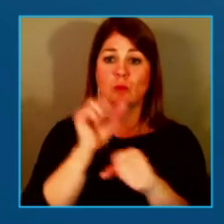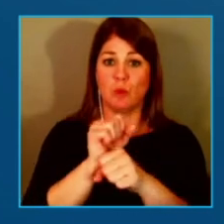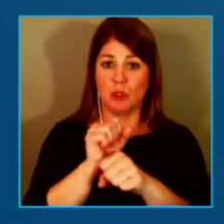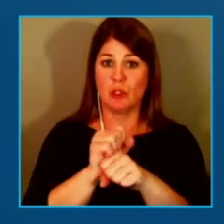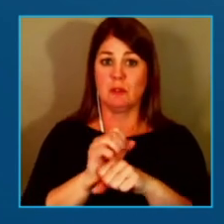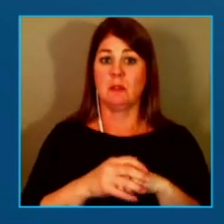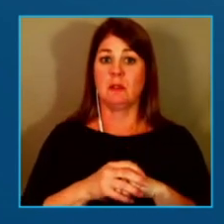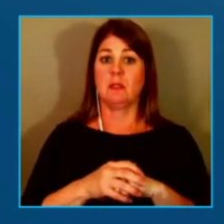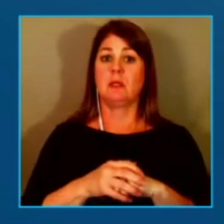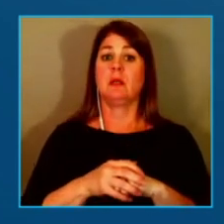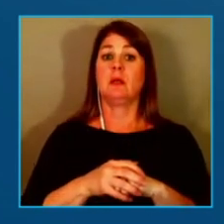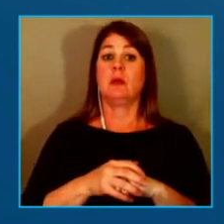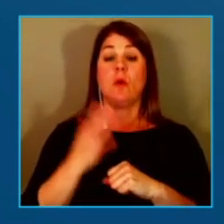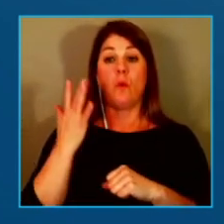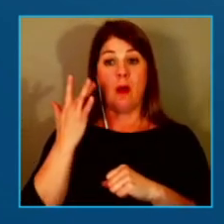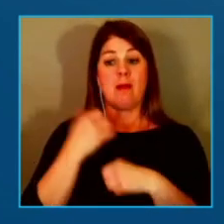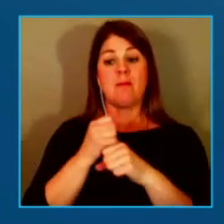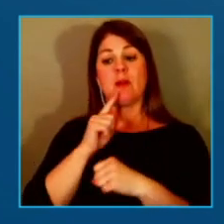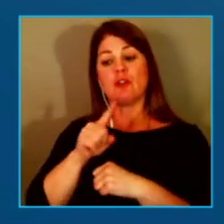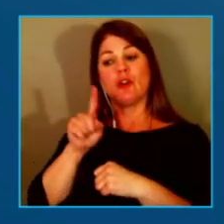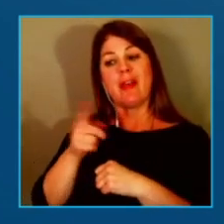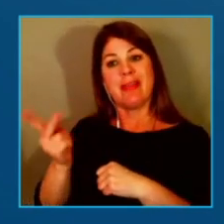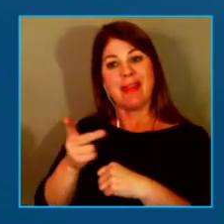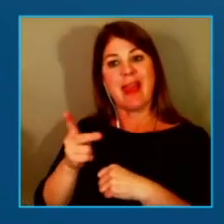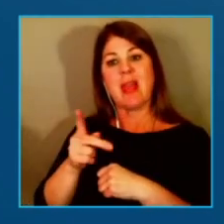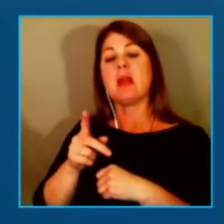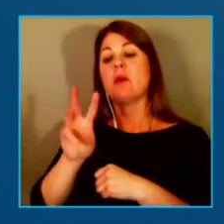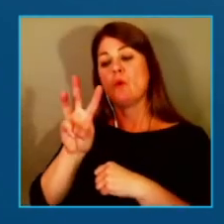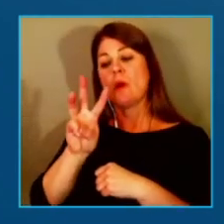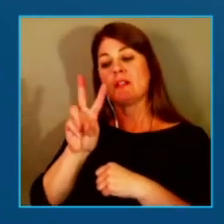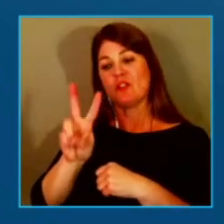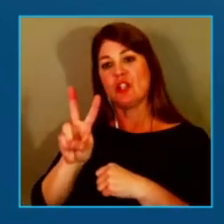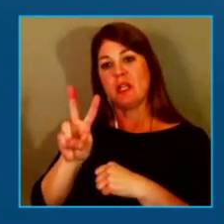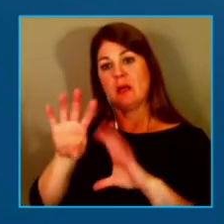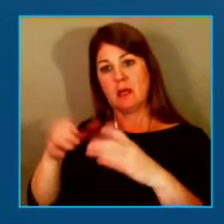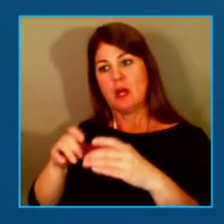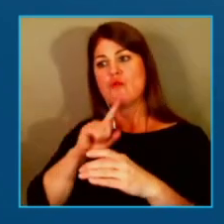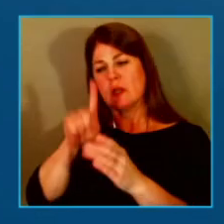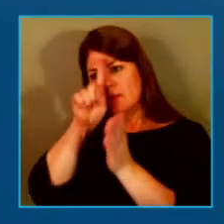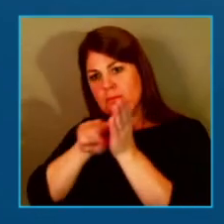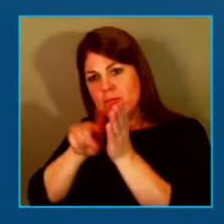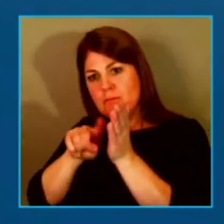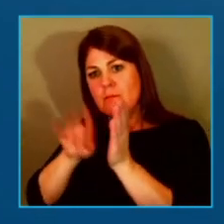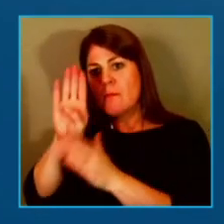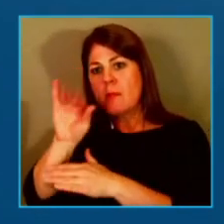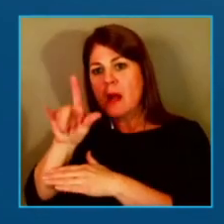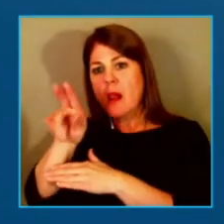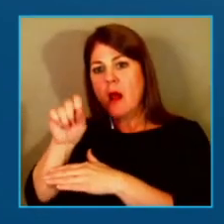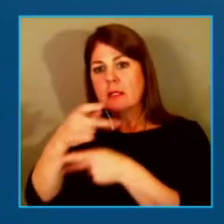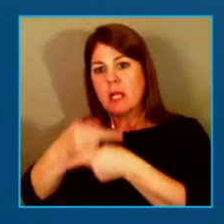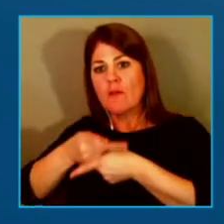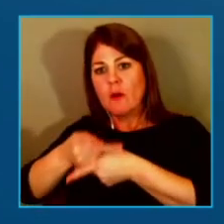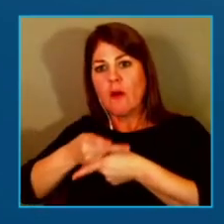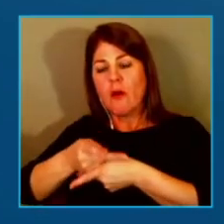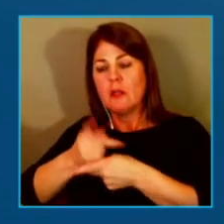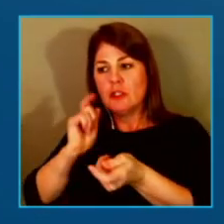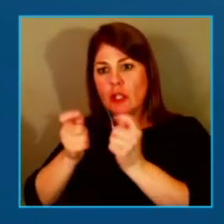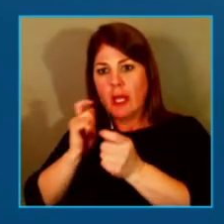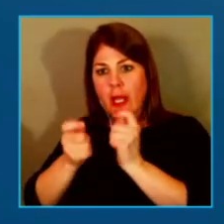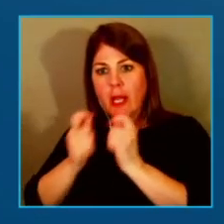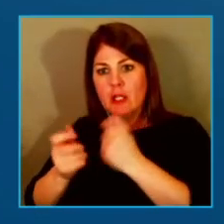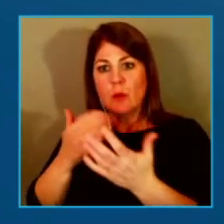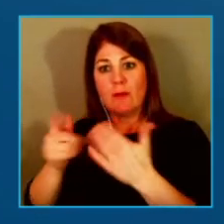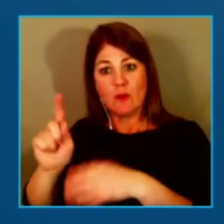Virginia Party looked at their bylaws carefully and made any changes necessary to ensure the bylaws reflect the